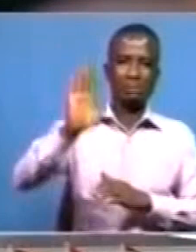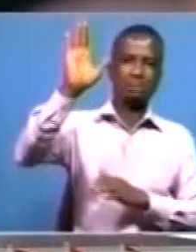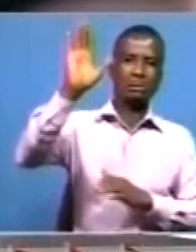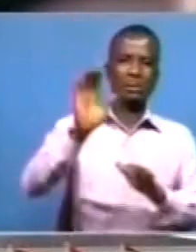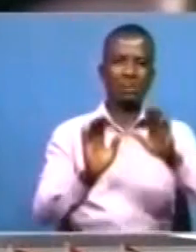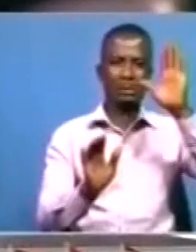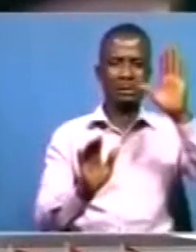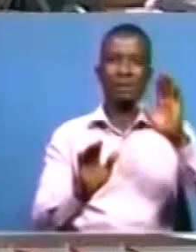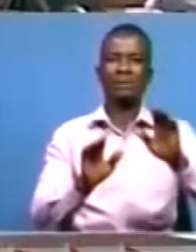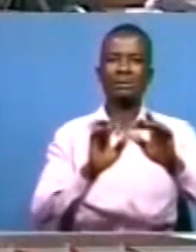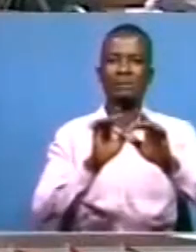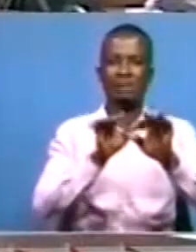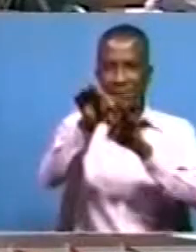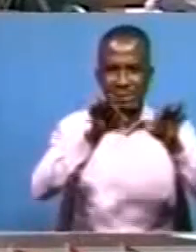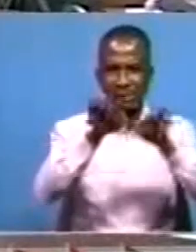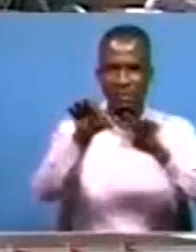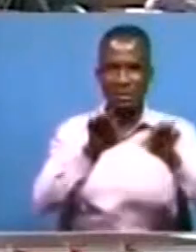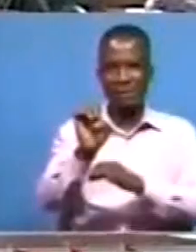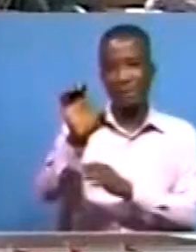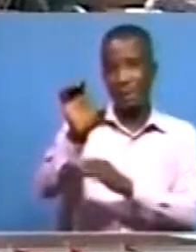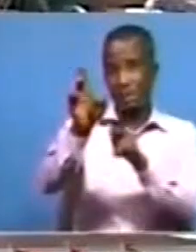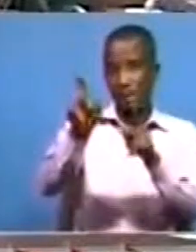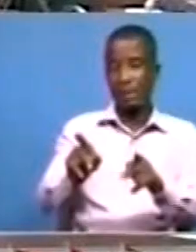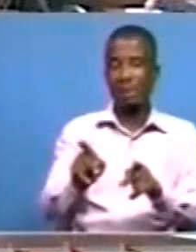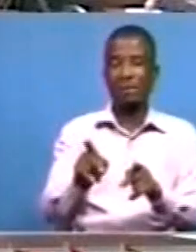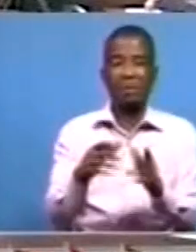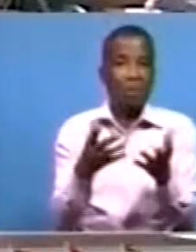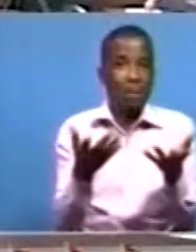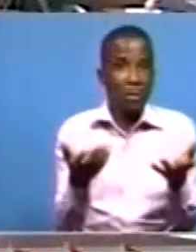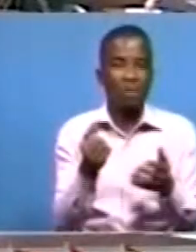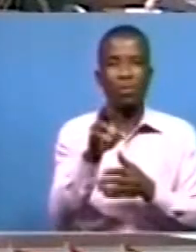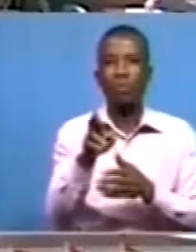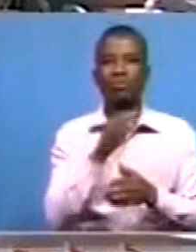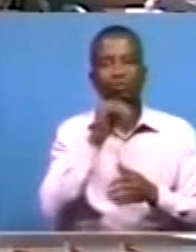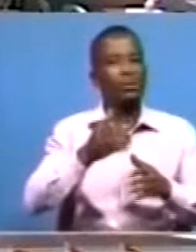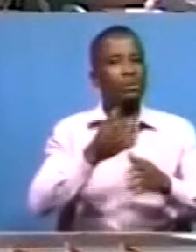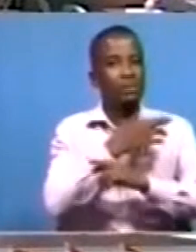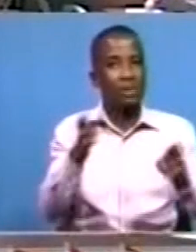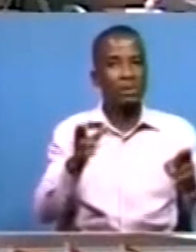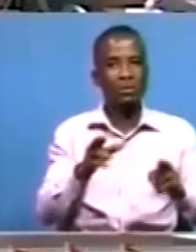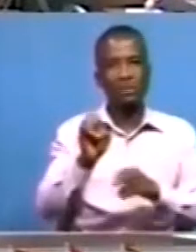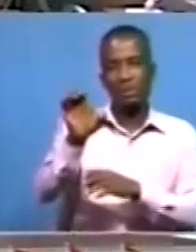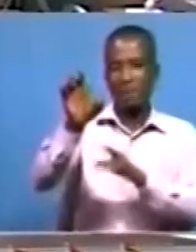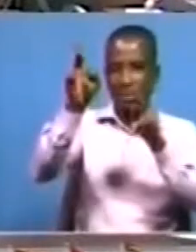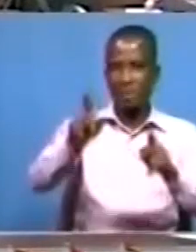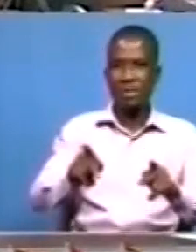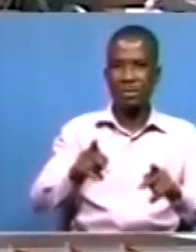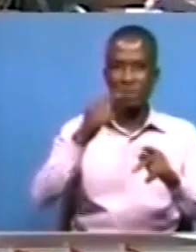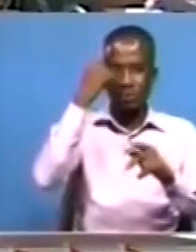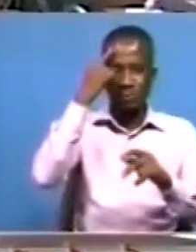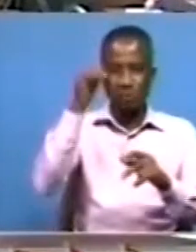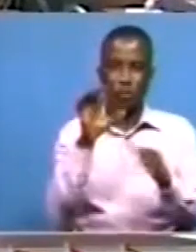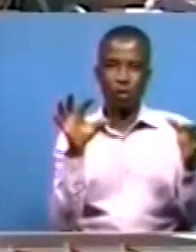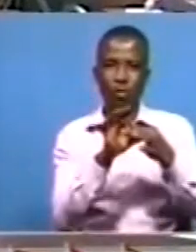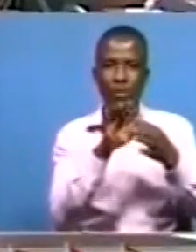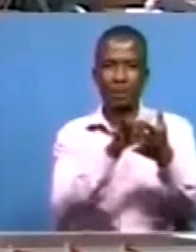of the first respondent commission is also not available to the chairperson because he is not a party to this